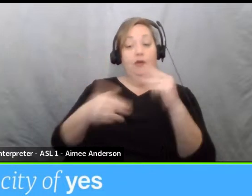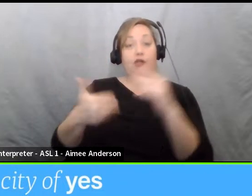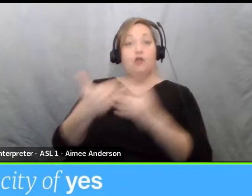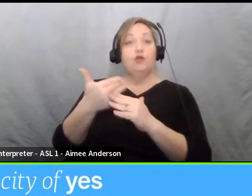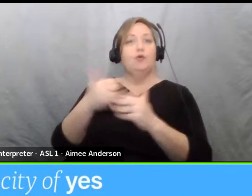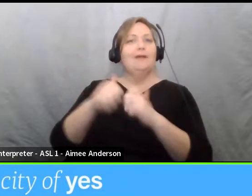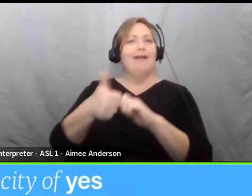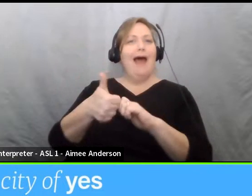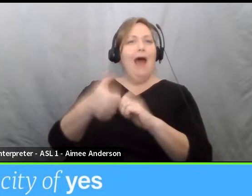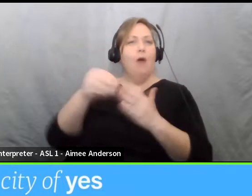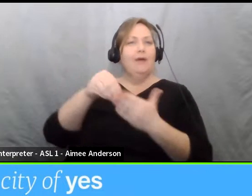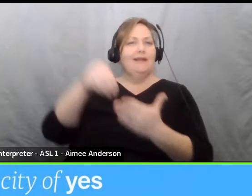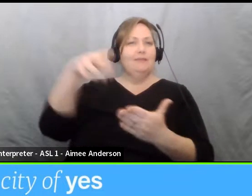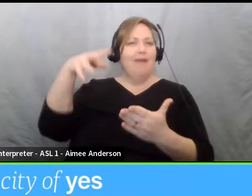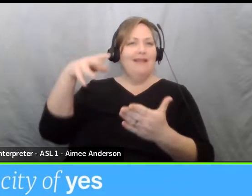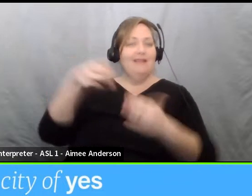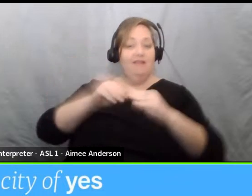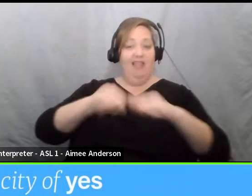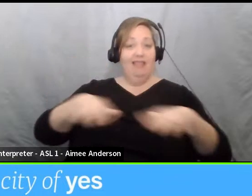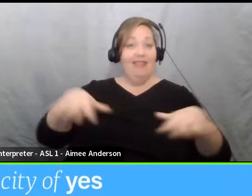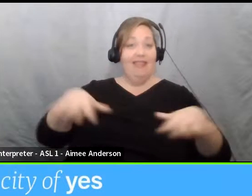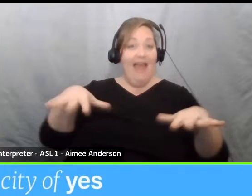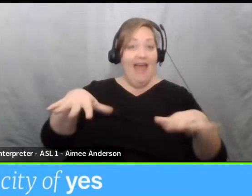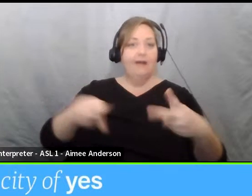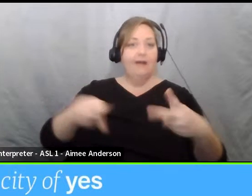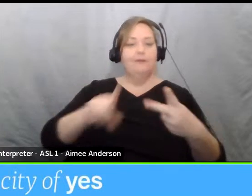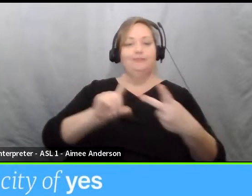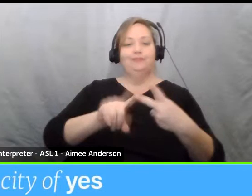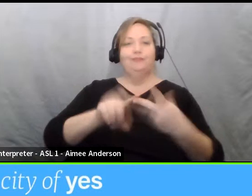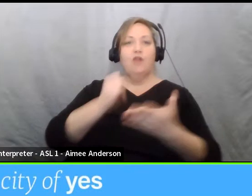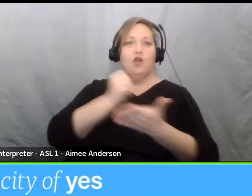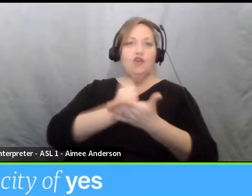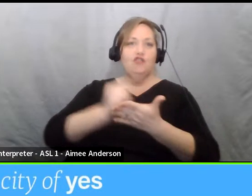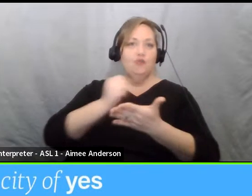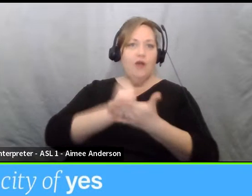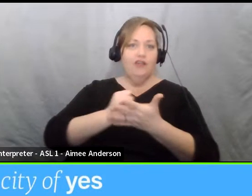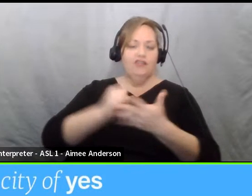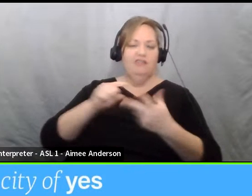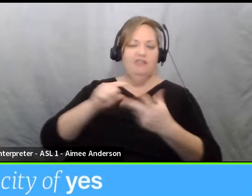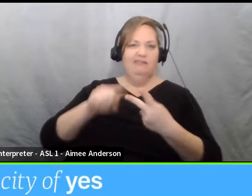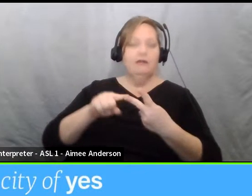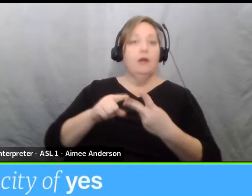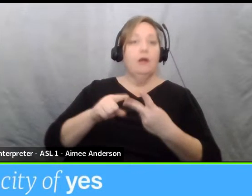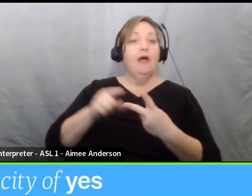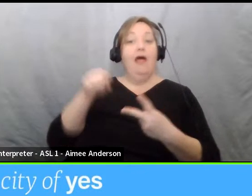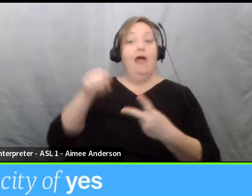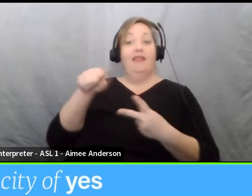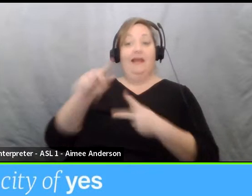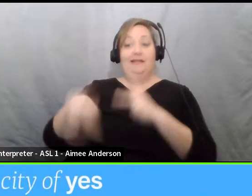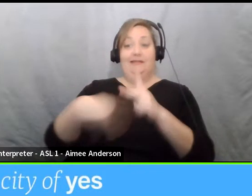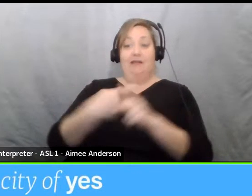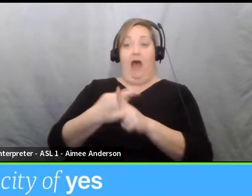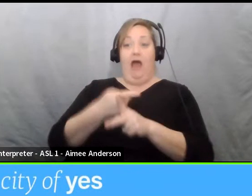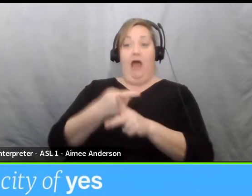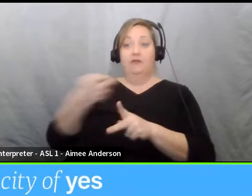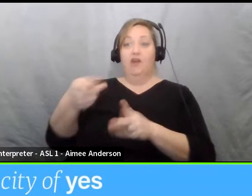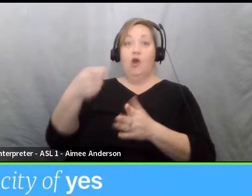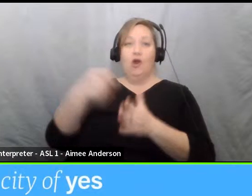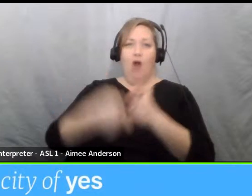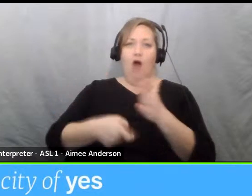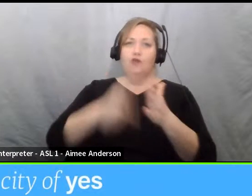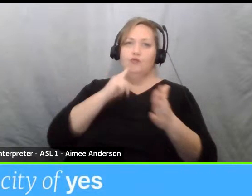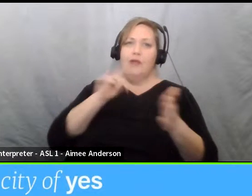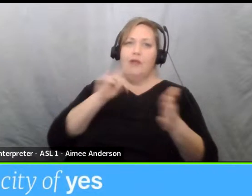expensive construction and land are in New York City. Because these types of housing, the land and construction costs will be